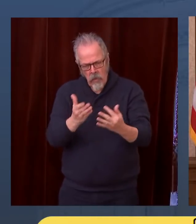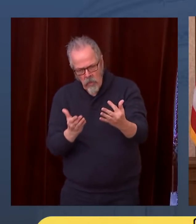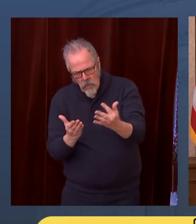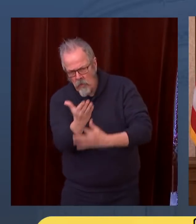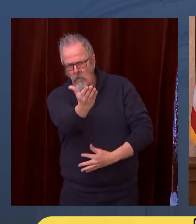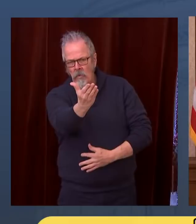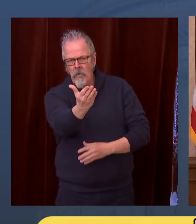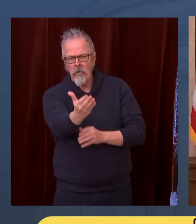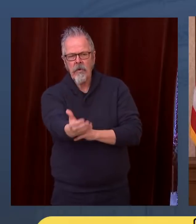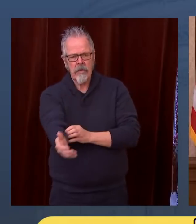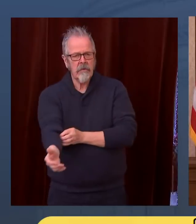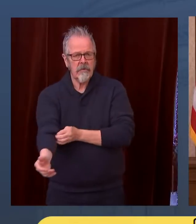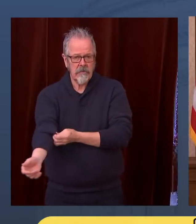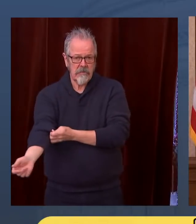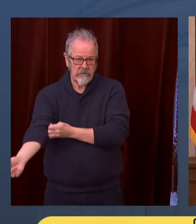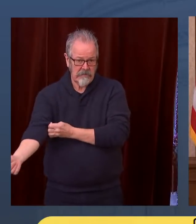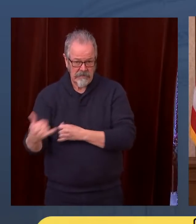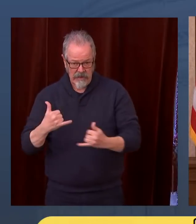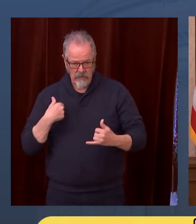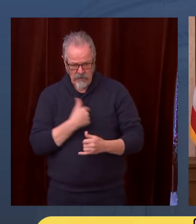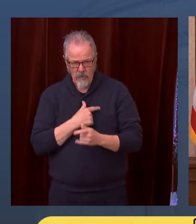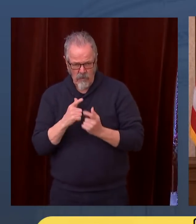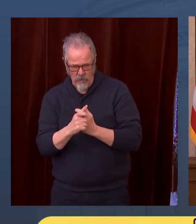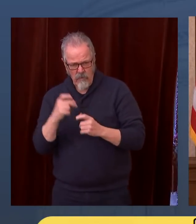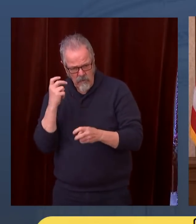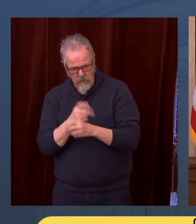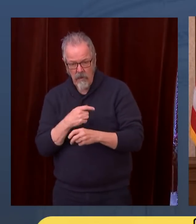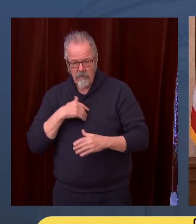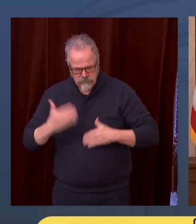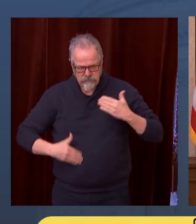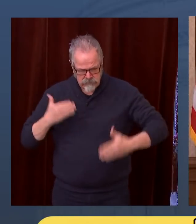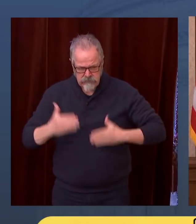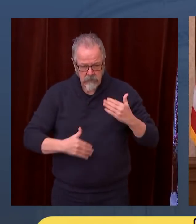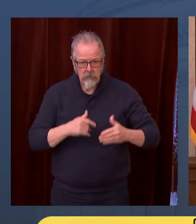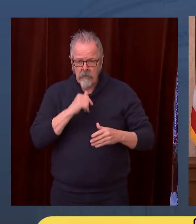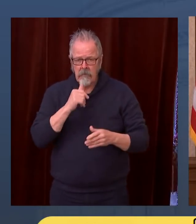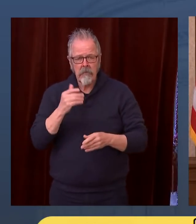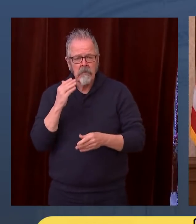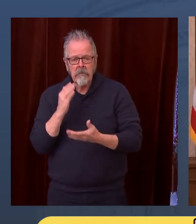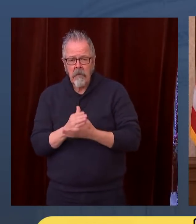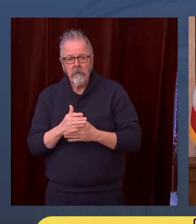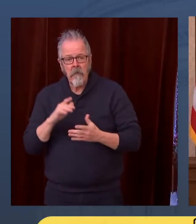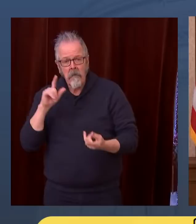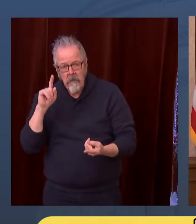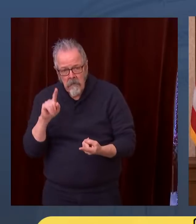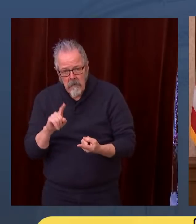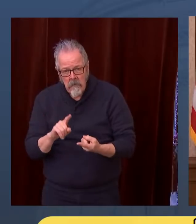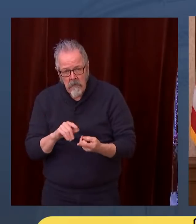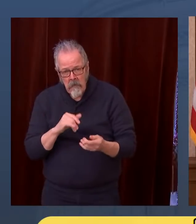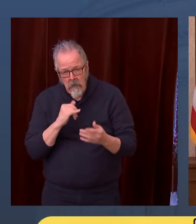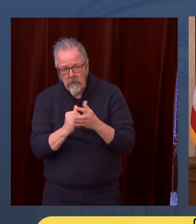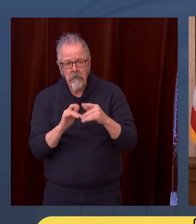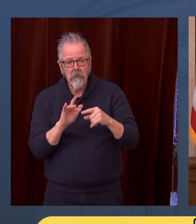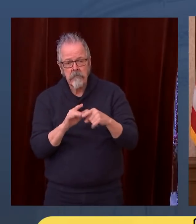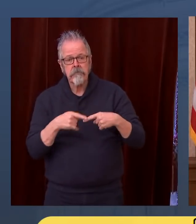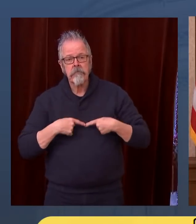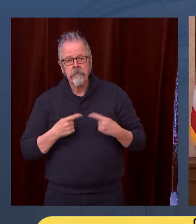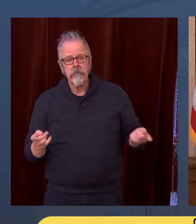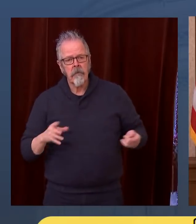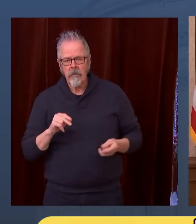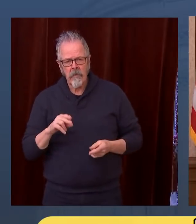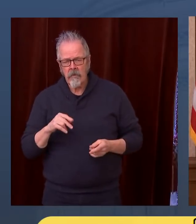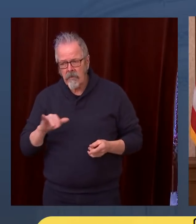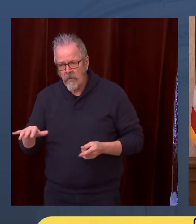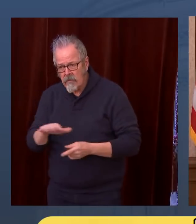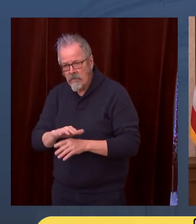We need to finish this job. We need to do it scientifically safe for our children and our families. And I believe this decision